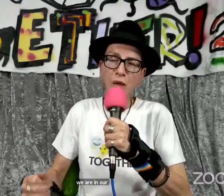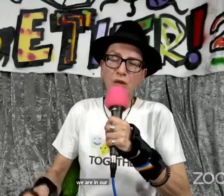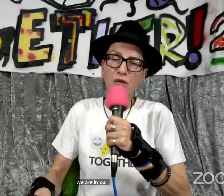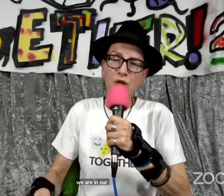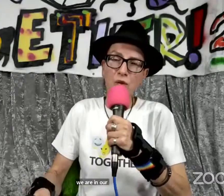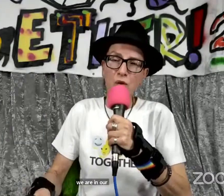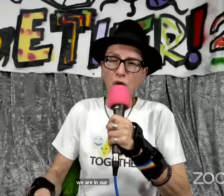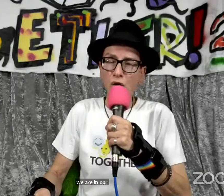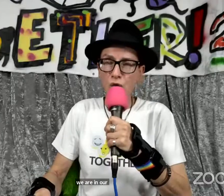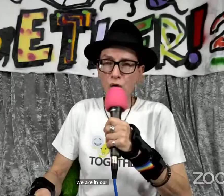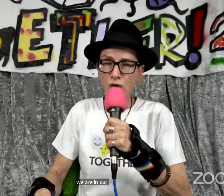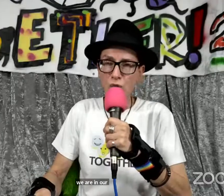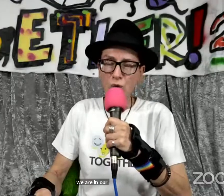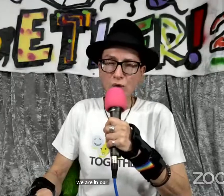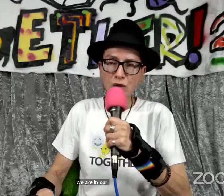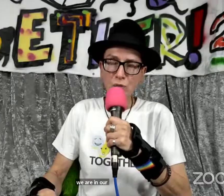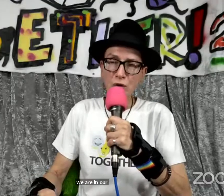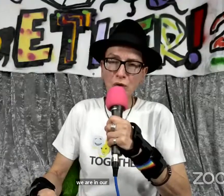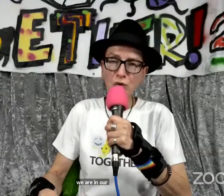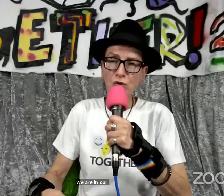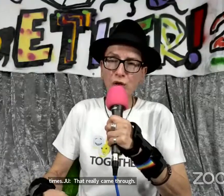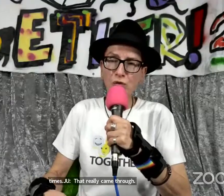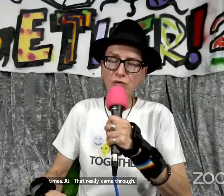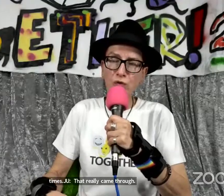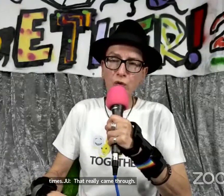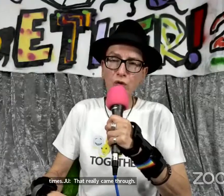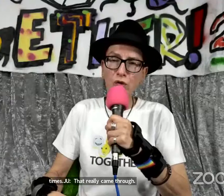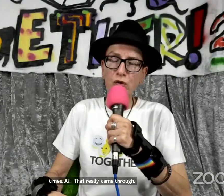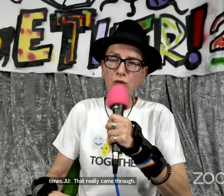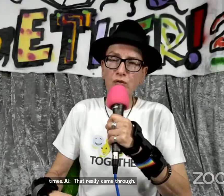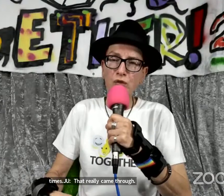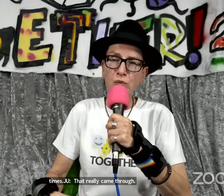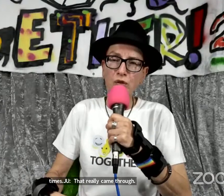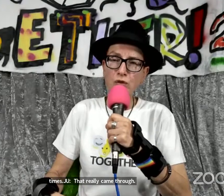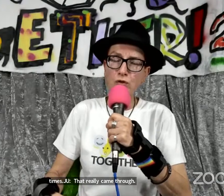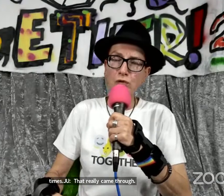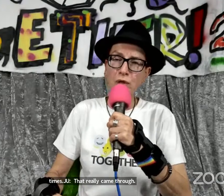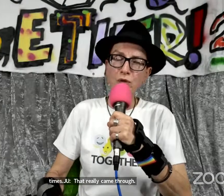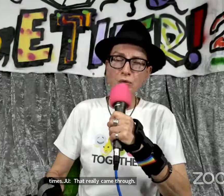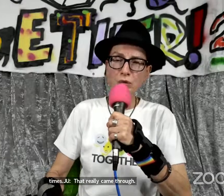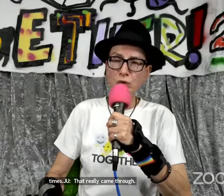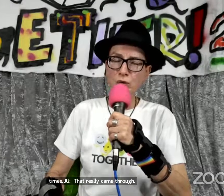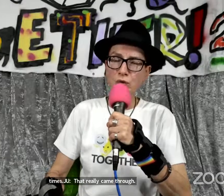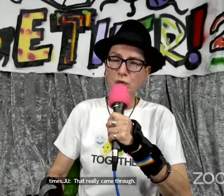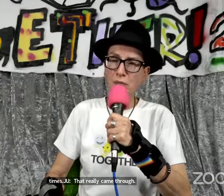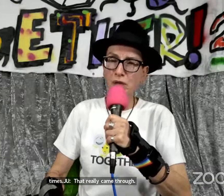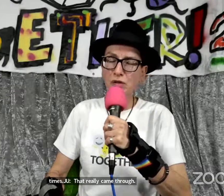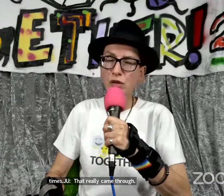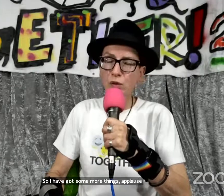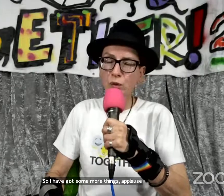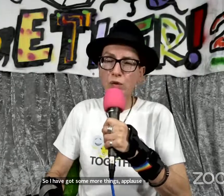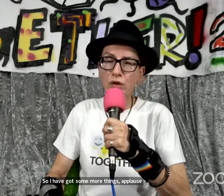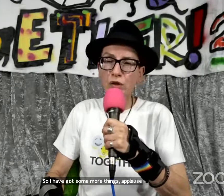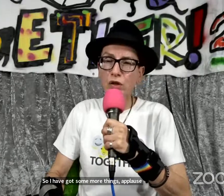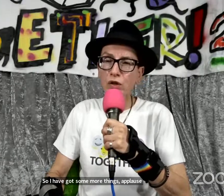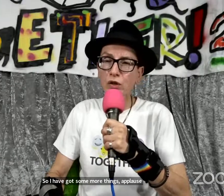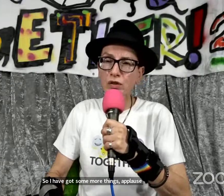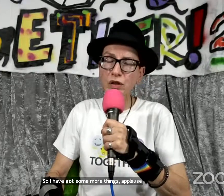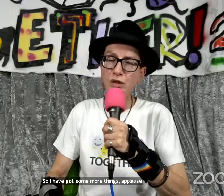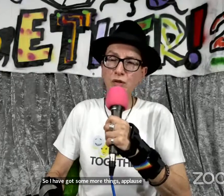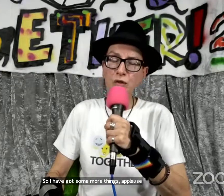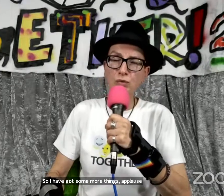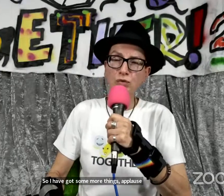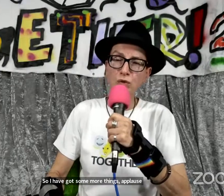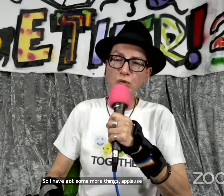through. So I've got some more things. Applause, great film, huge round of applause, amazing, well done